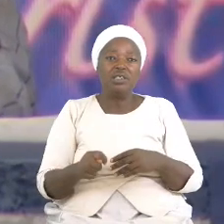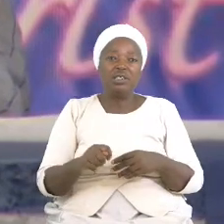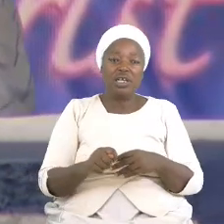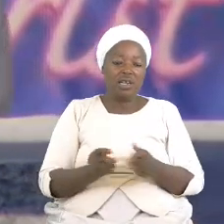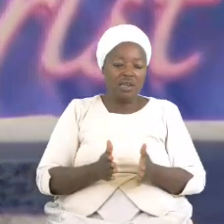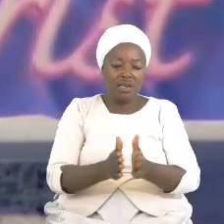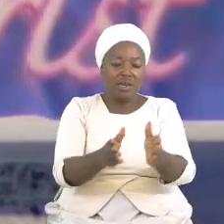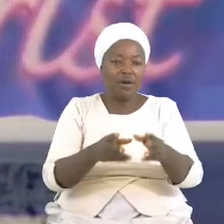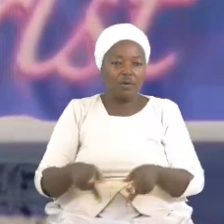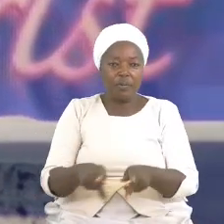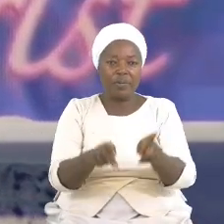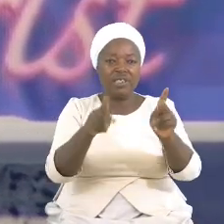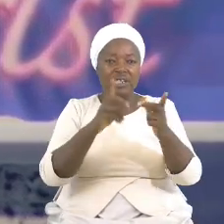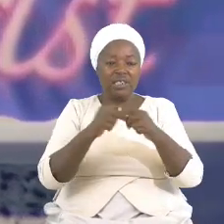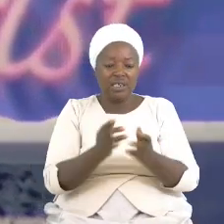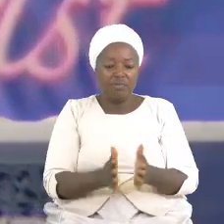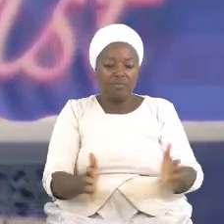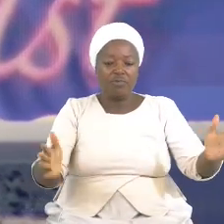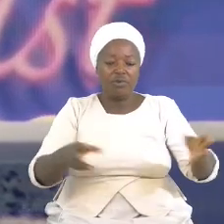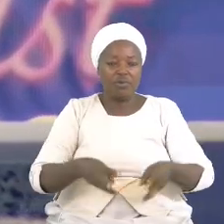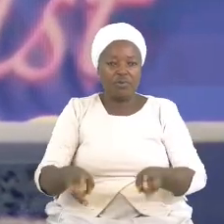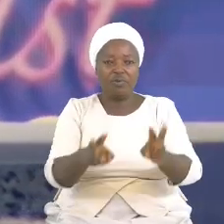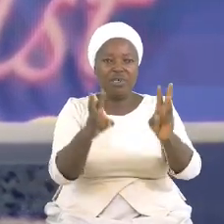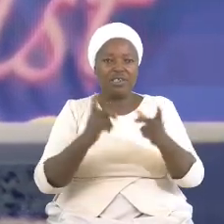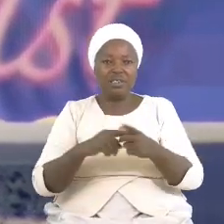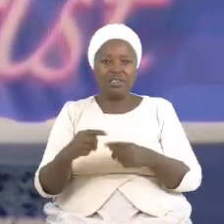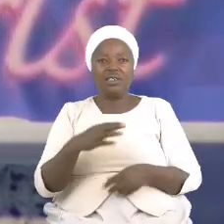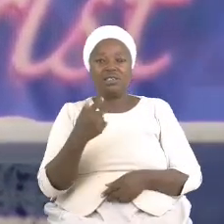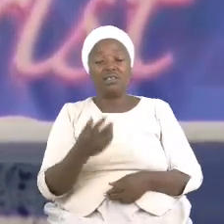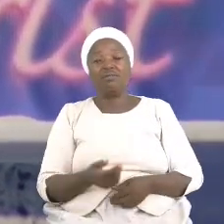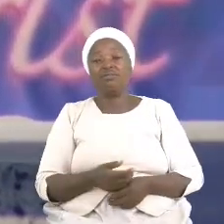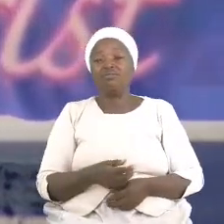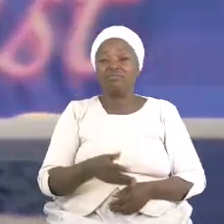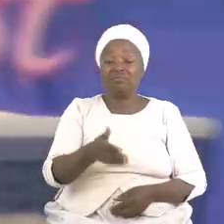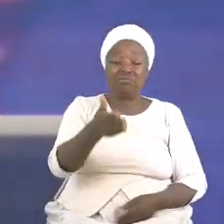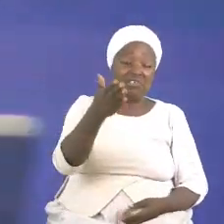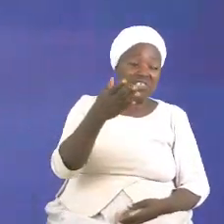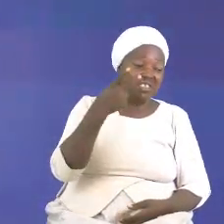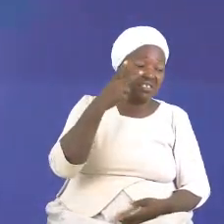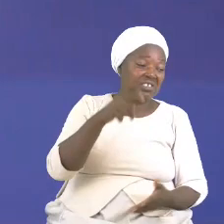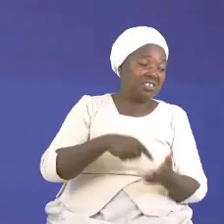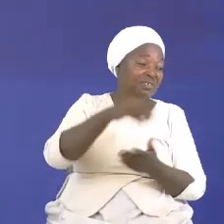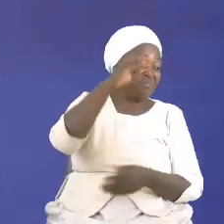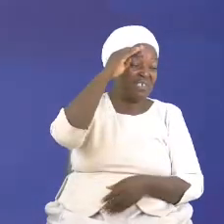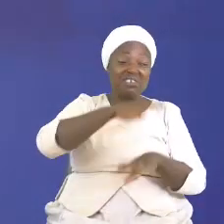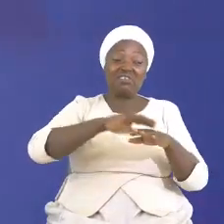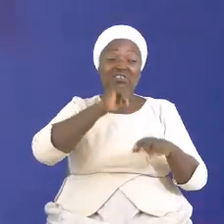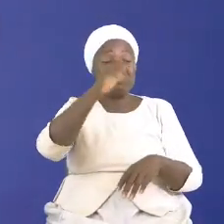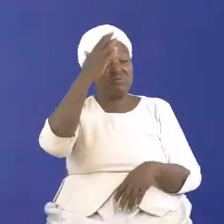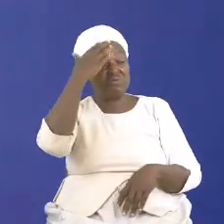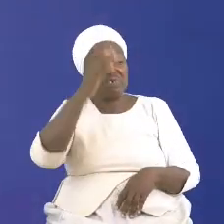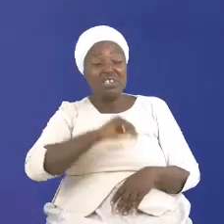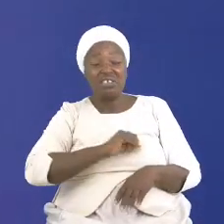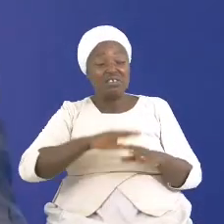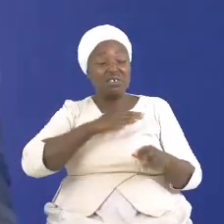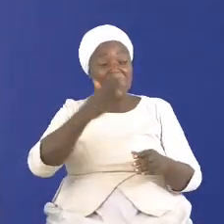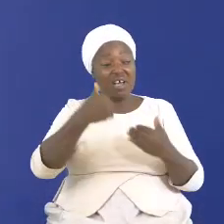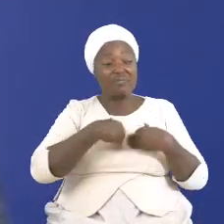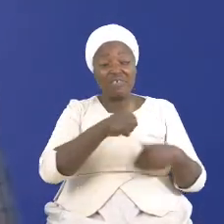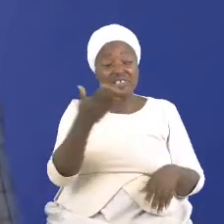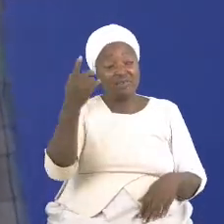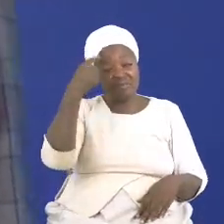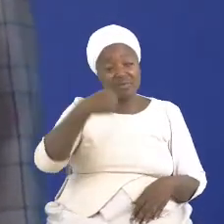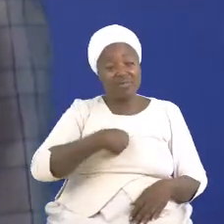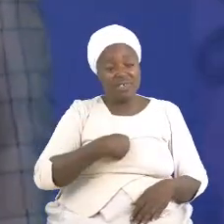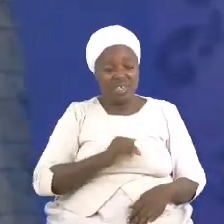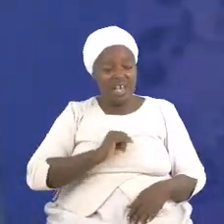the broad way. And then you say, looks like this man does not have anything for me. I don't think I will come in the evening,